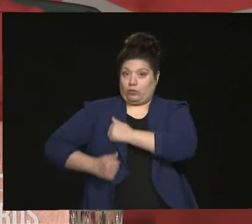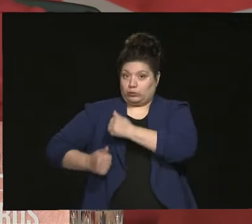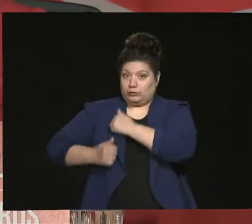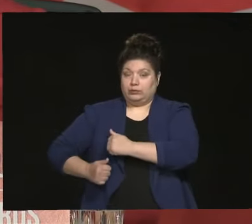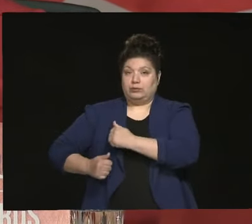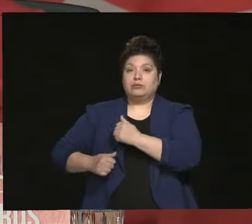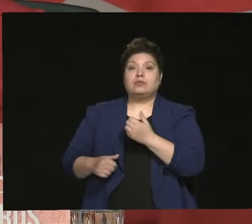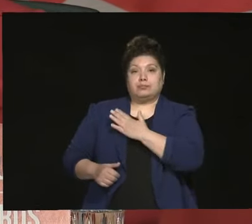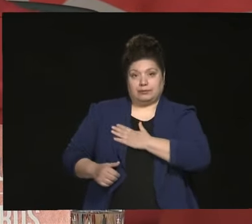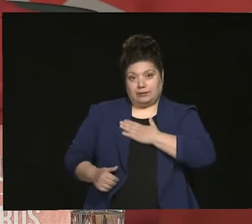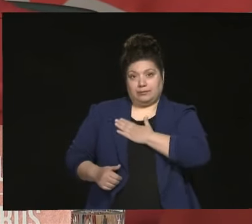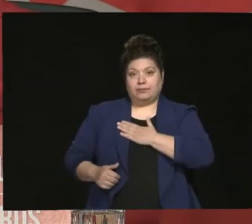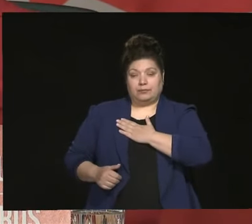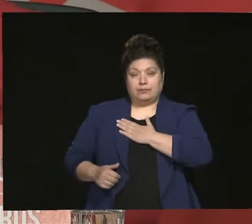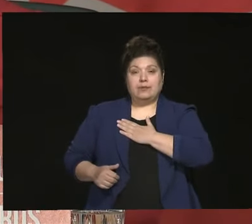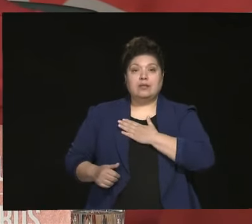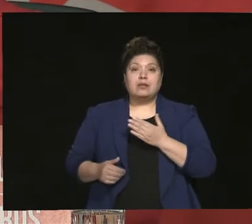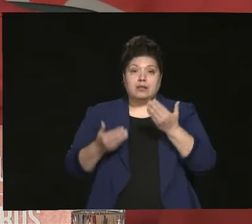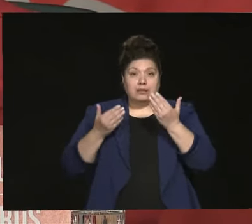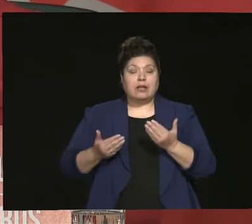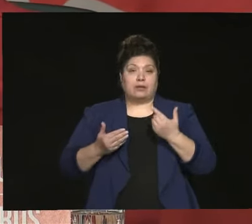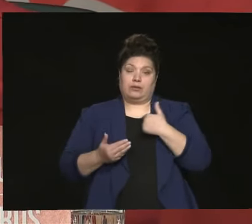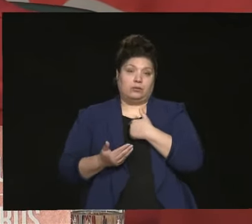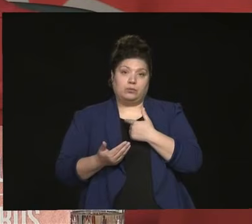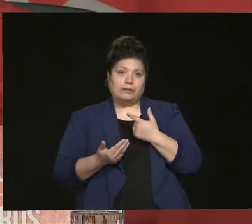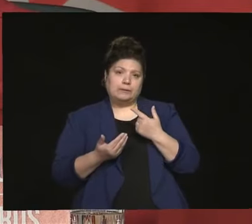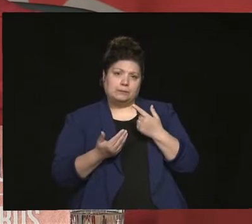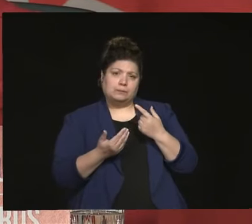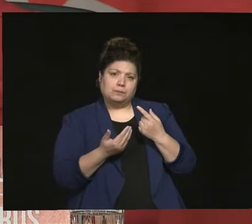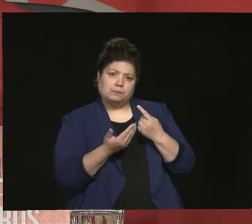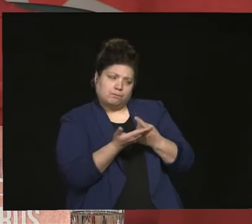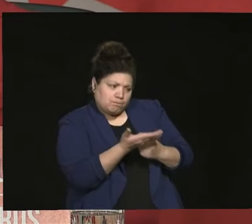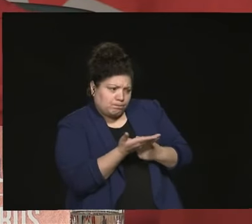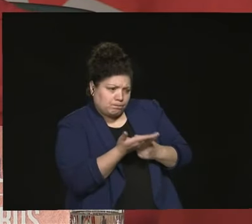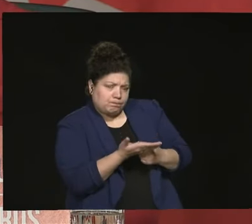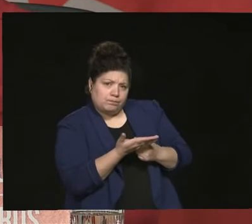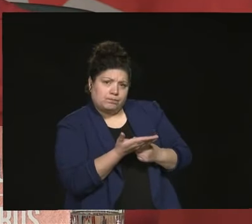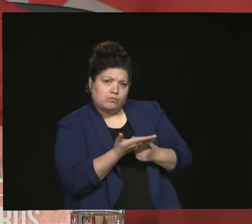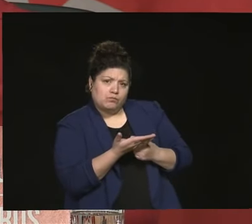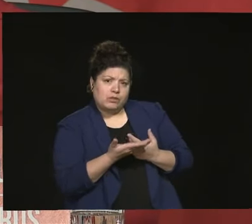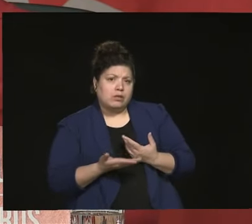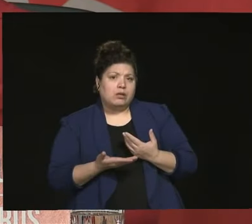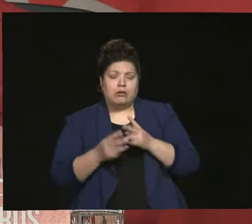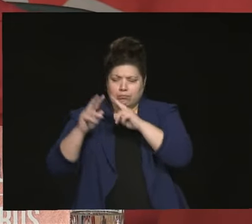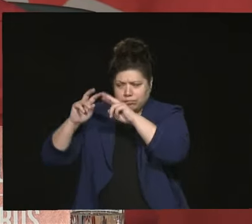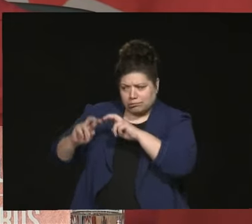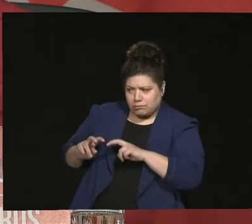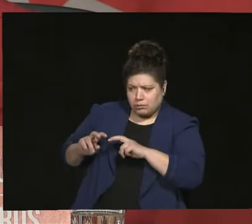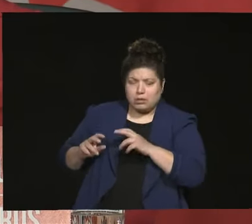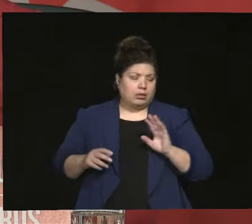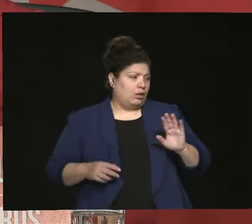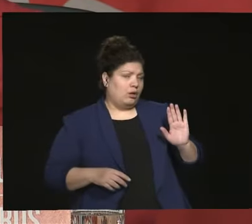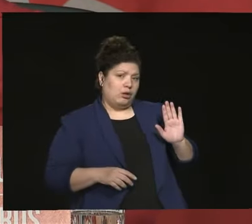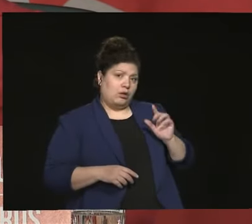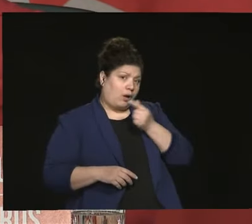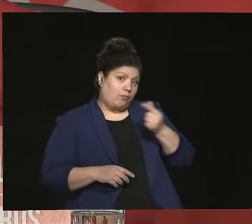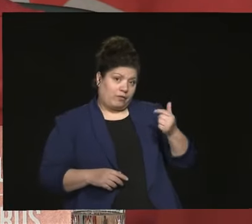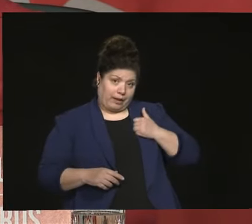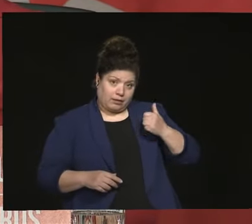looking urgently at that and are looking urgently to see what the Government of Canada, what the Canadian Armed